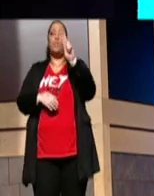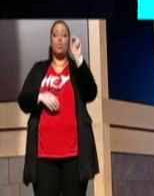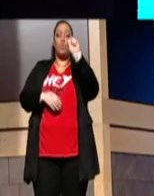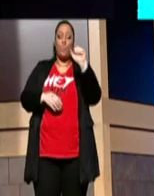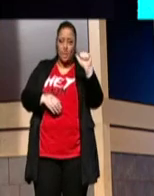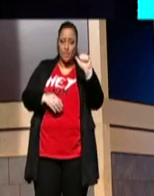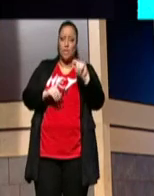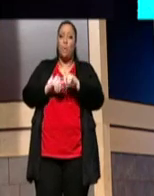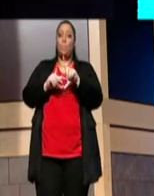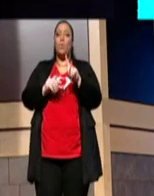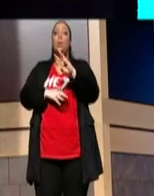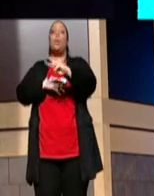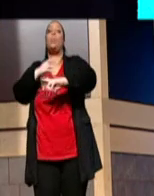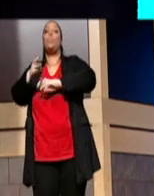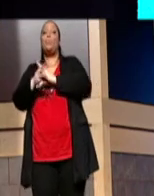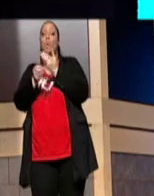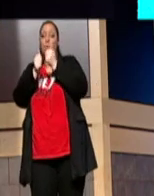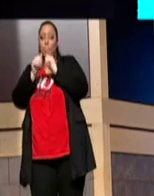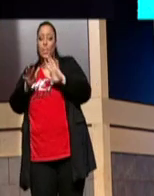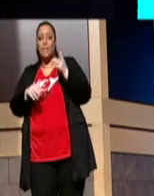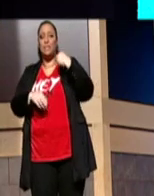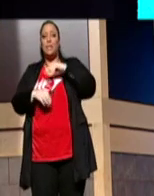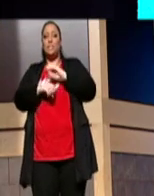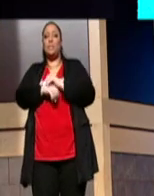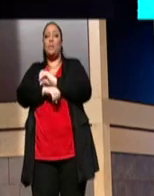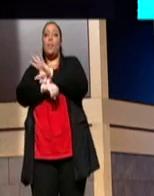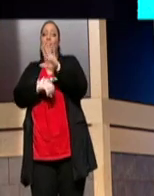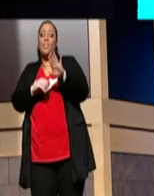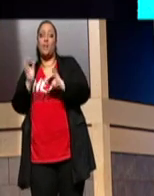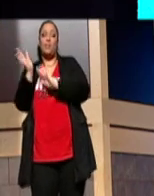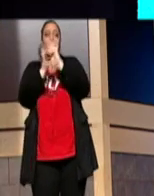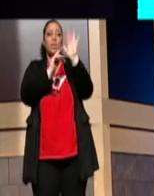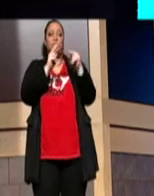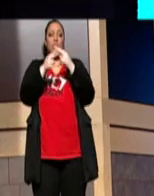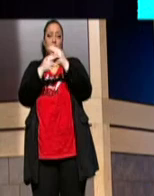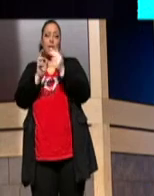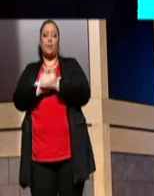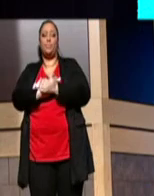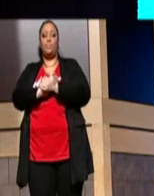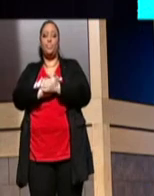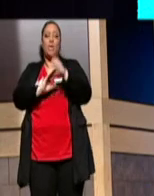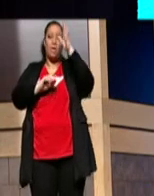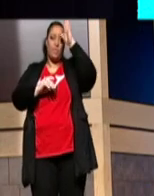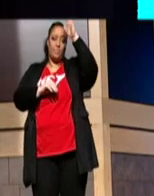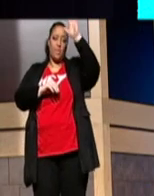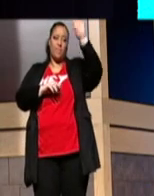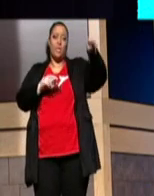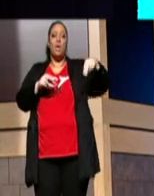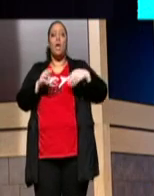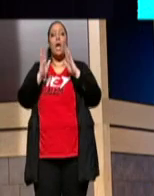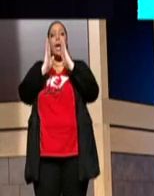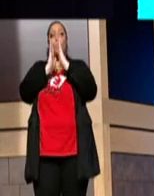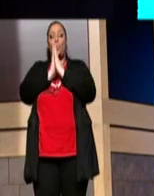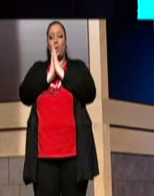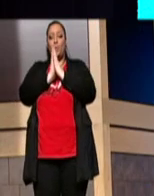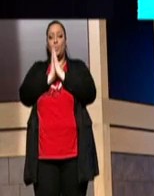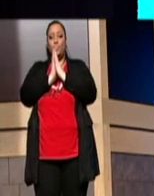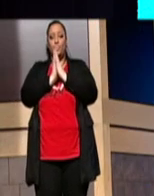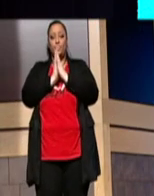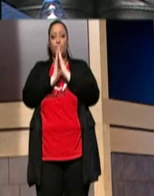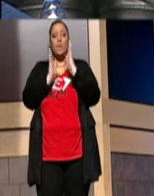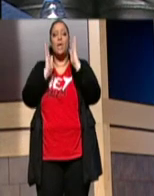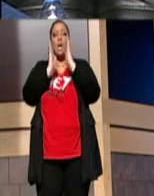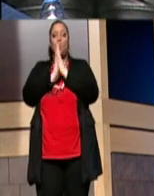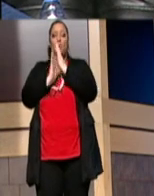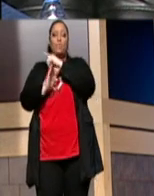this world that you love. Bless us to be effective in Jesus' name. And Father, I pray in the name of Jesus, I pray for those